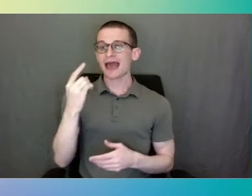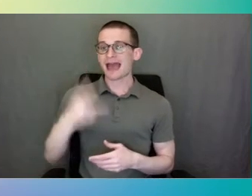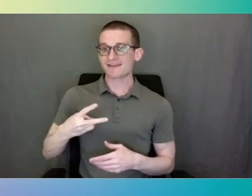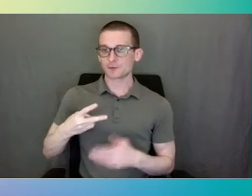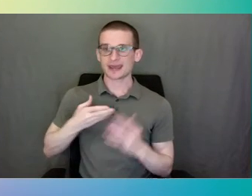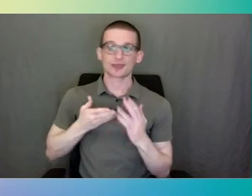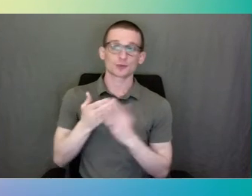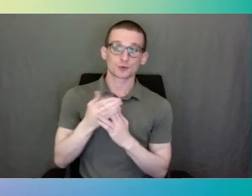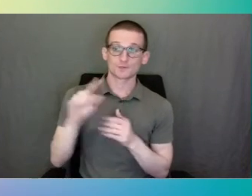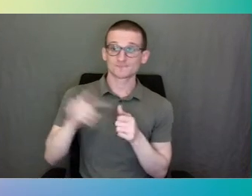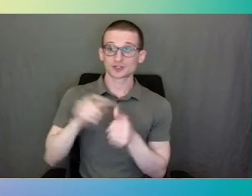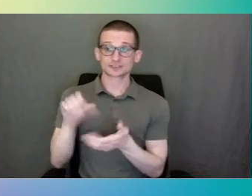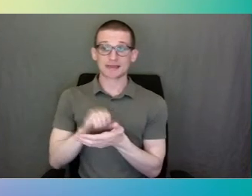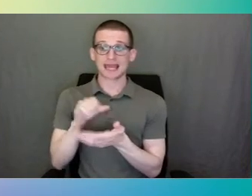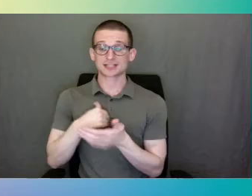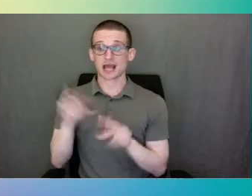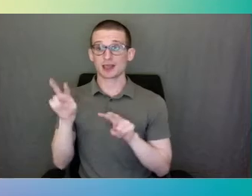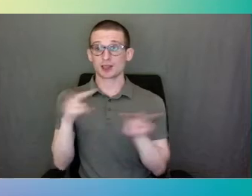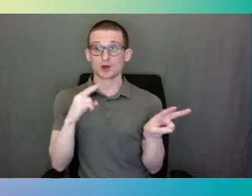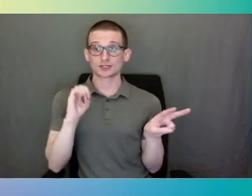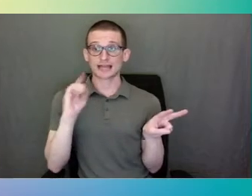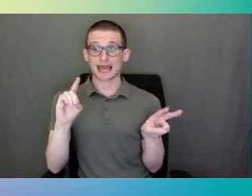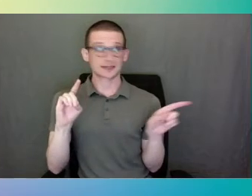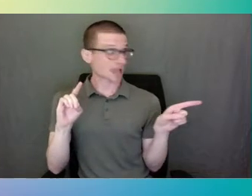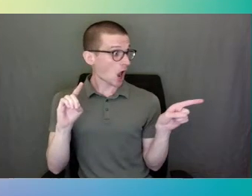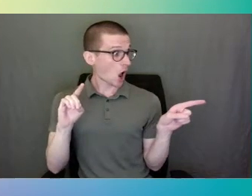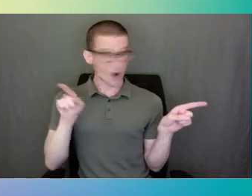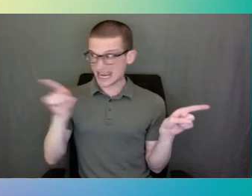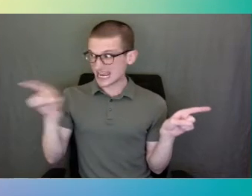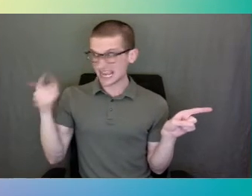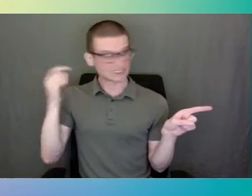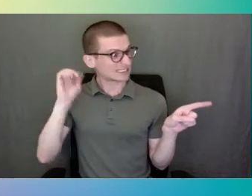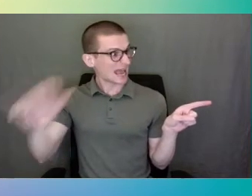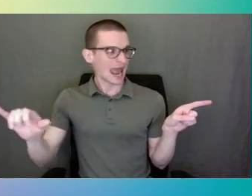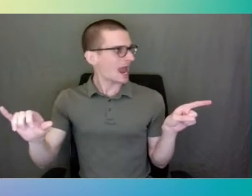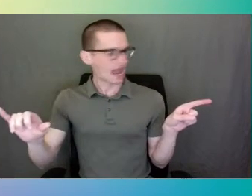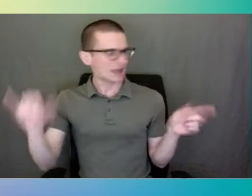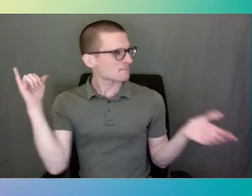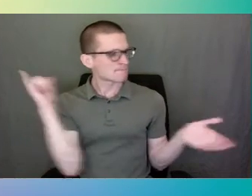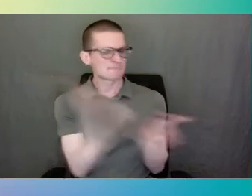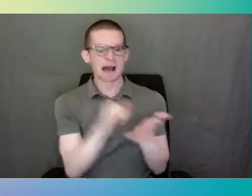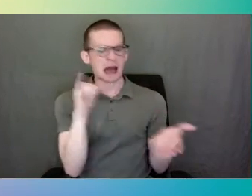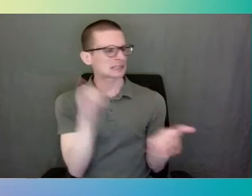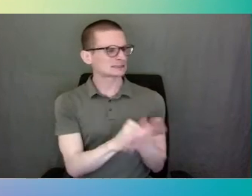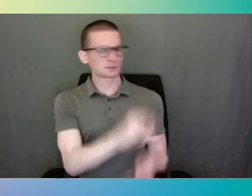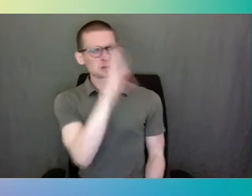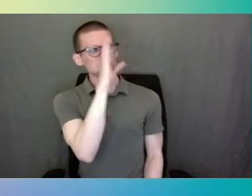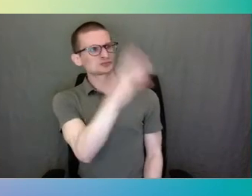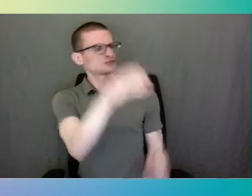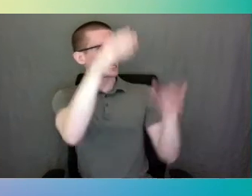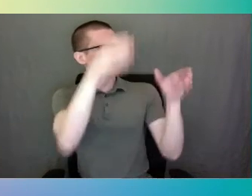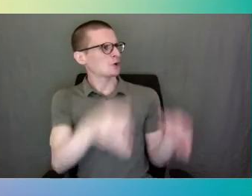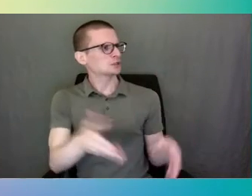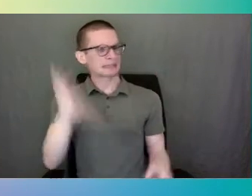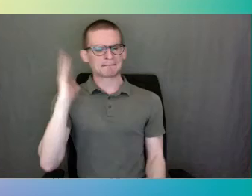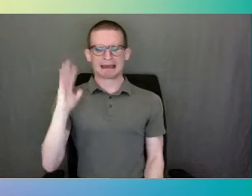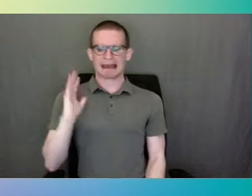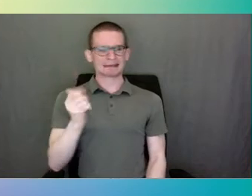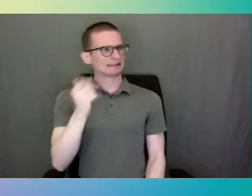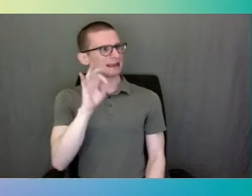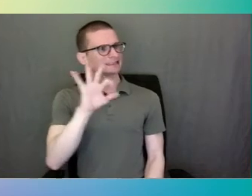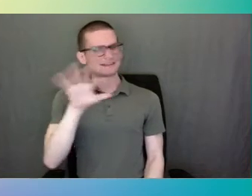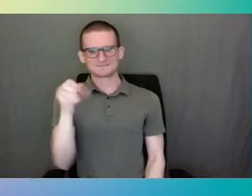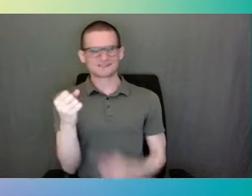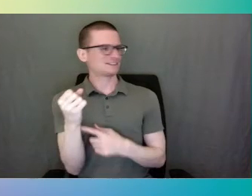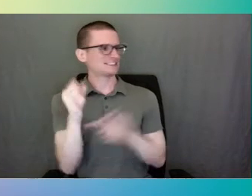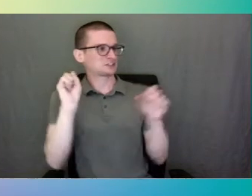I said, this guy is gay. There is no way a straight person in the 1950s could have understood